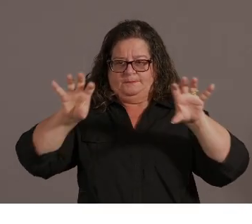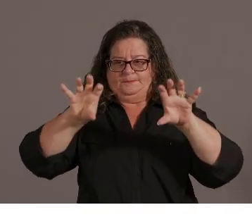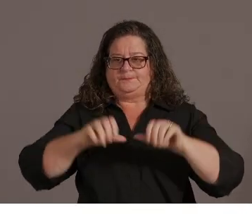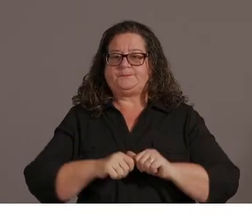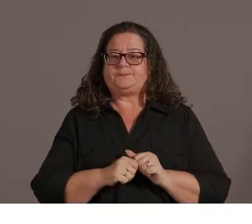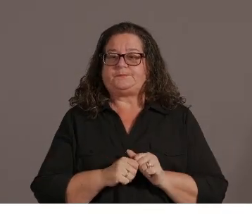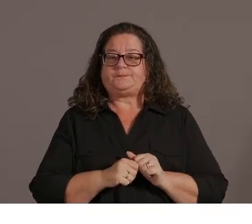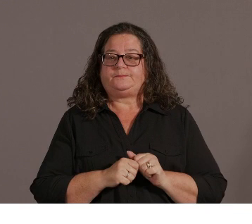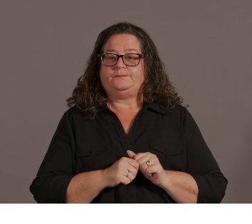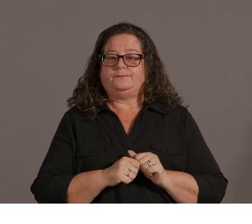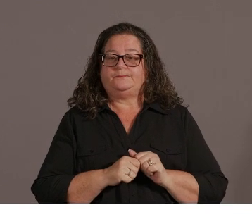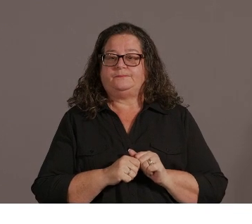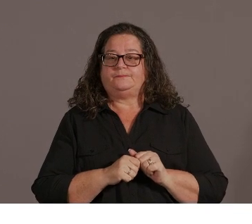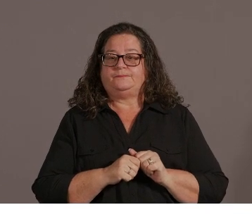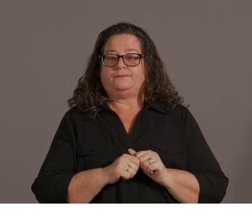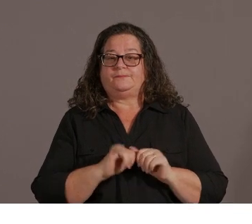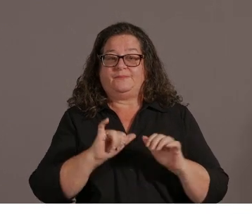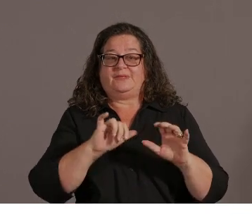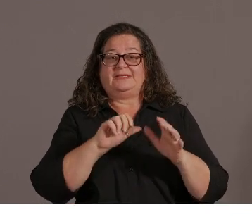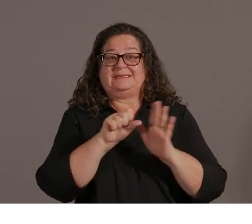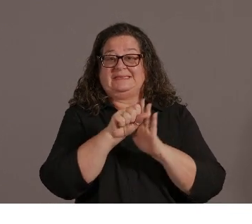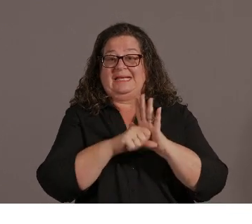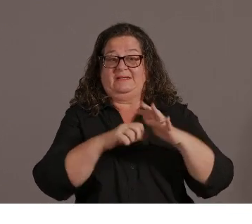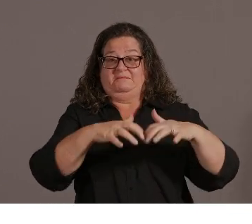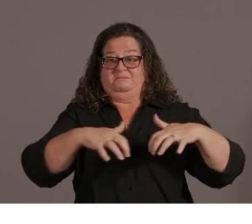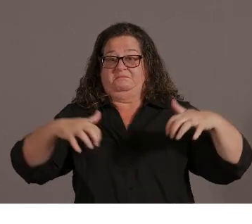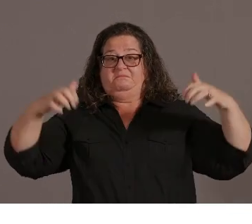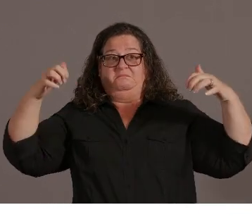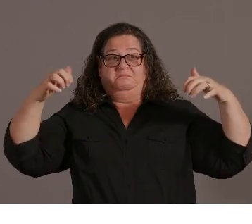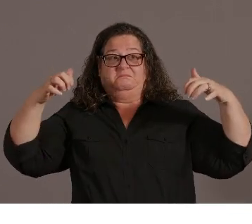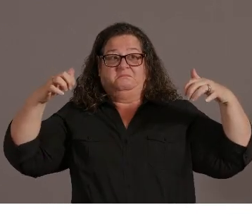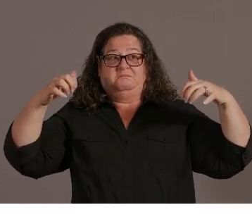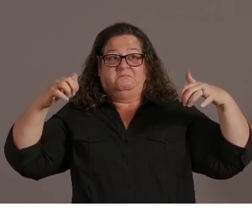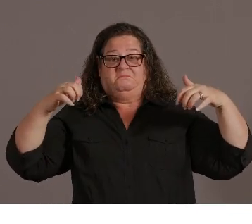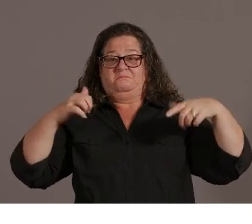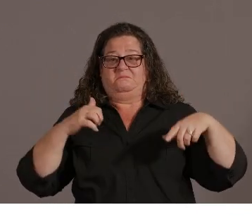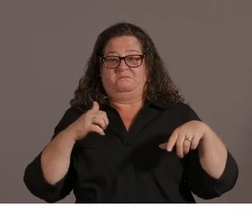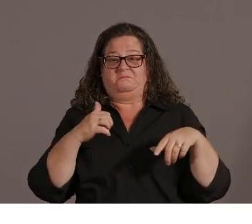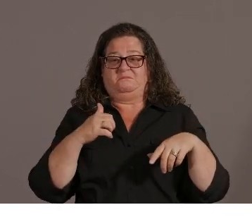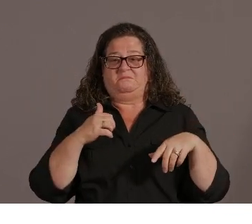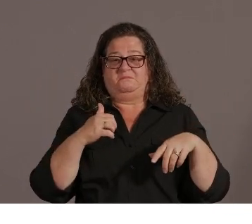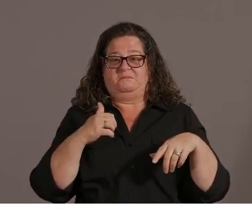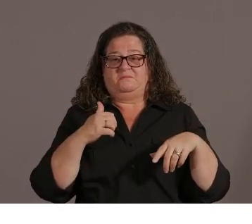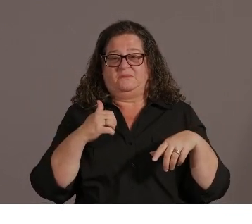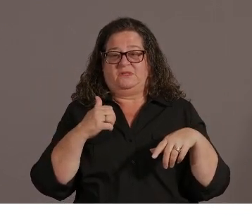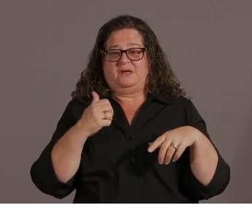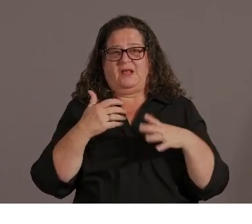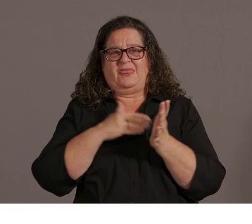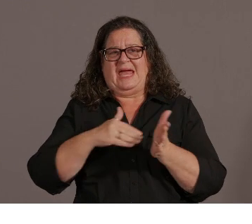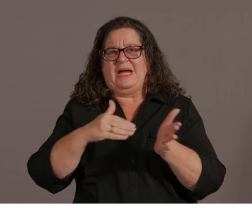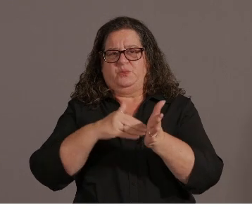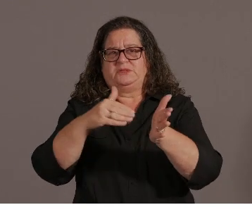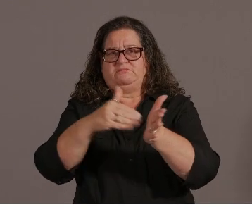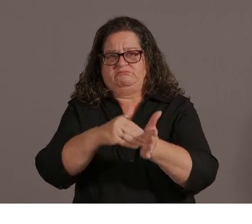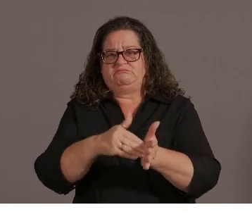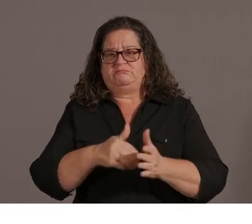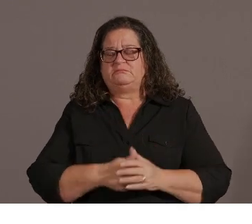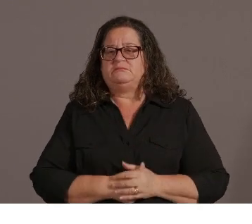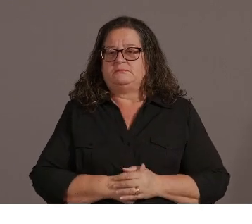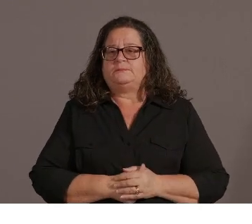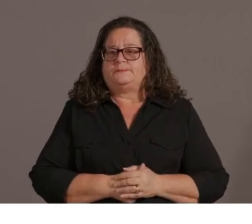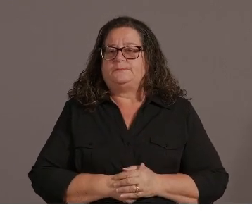opened on January 12th. One of the things that all of us from Arizona know is that our weather here is going to